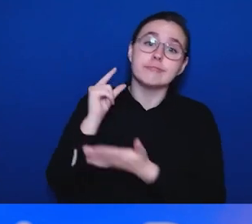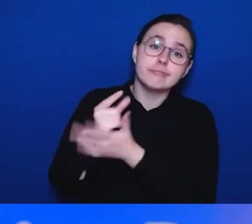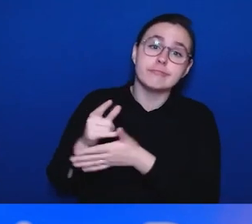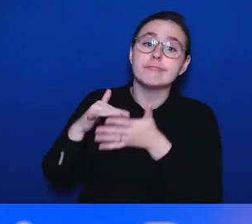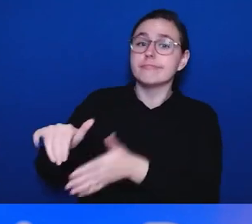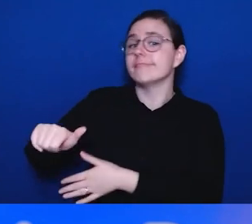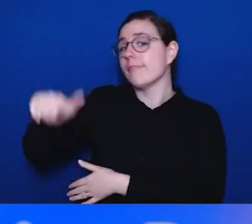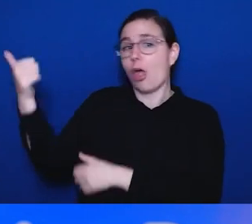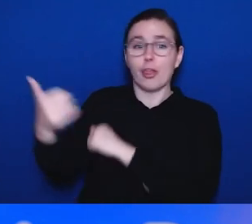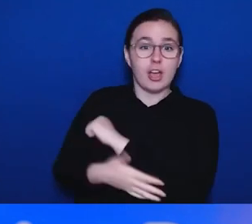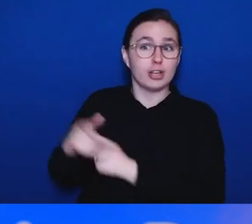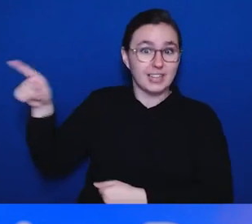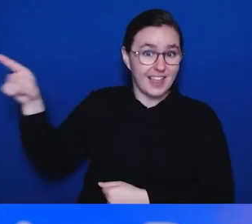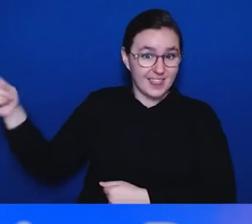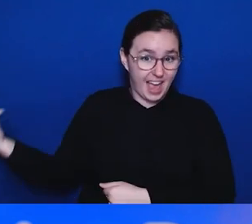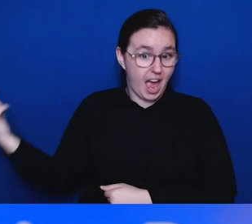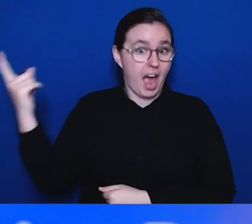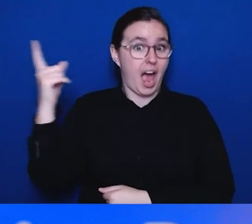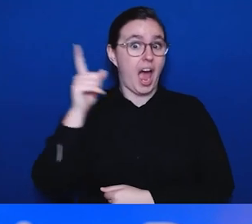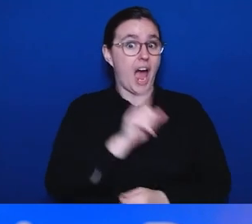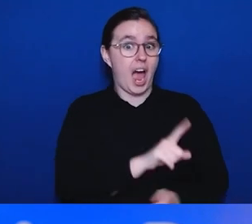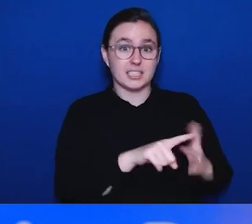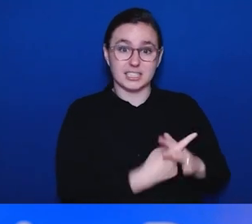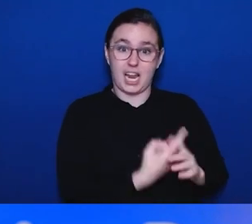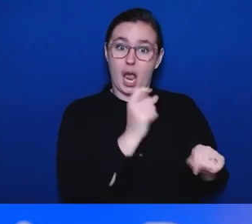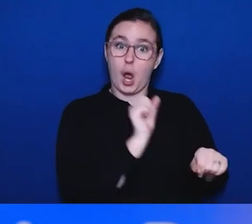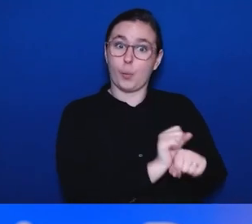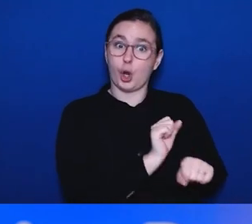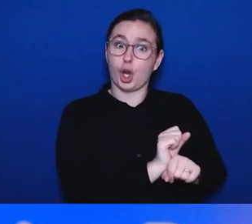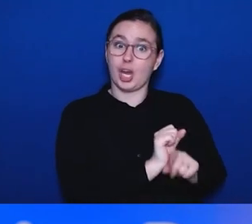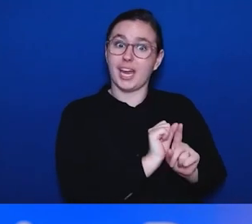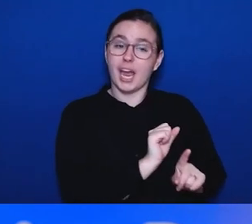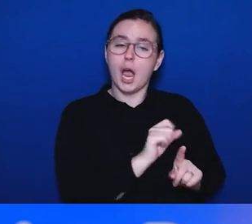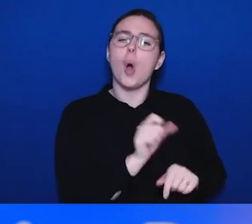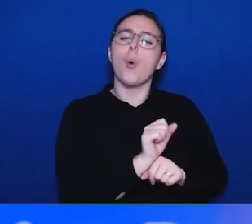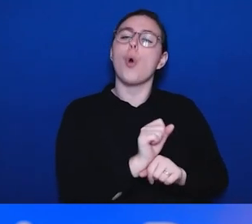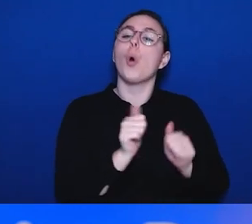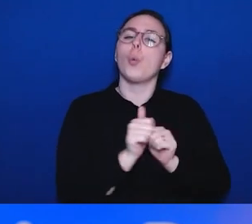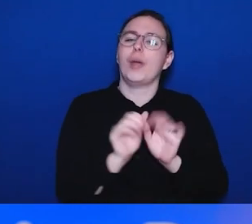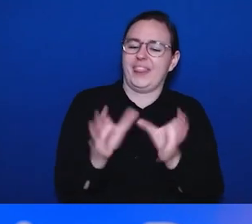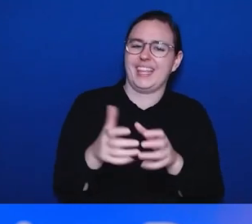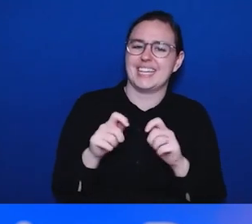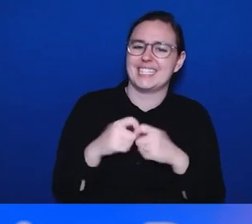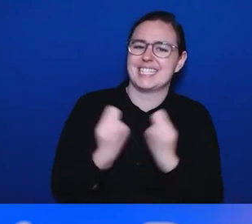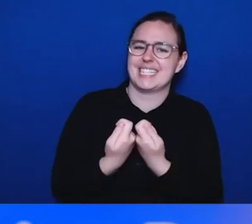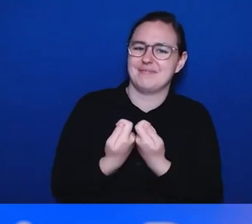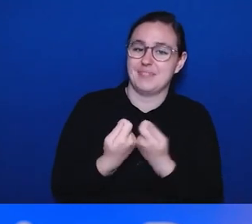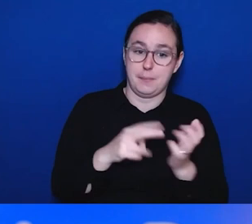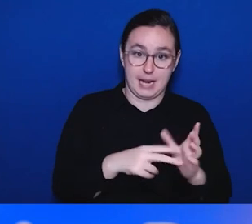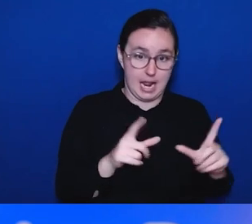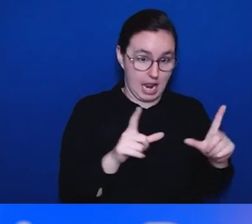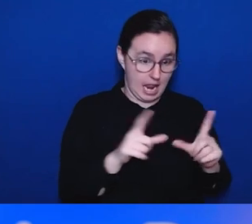international medical graduates that have experience that will be able to start work right away working in teams, working with other